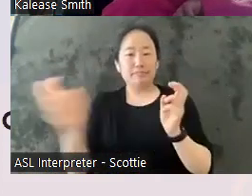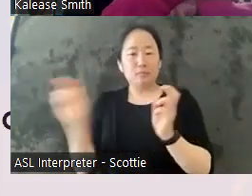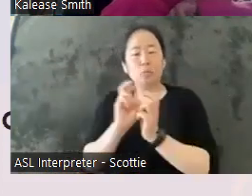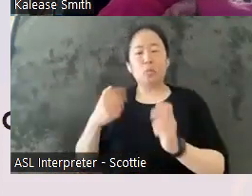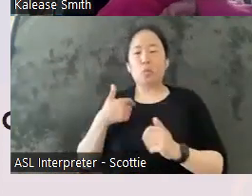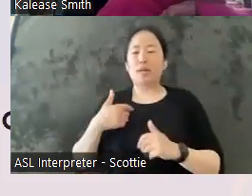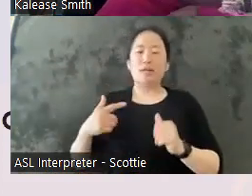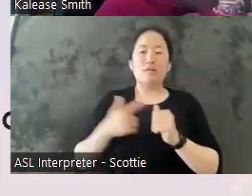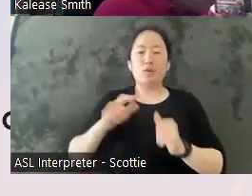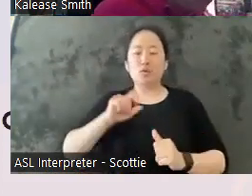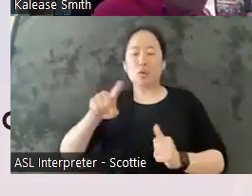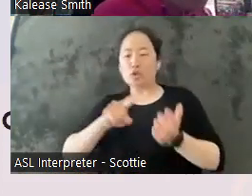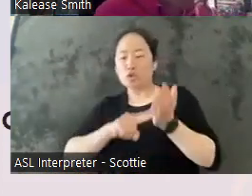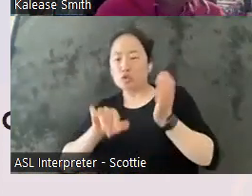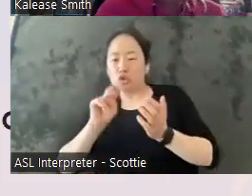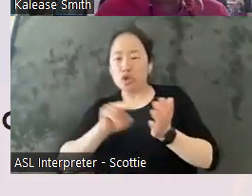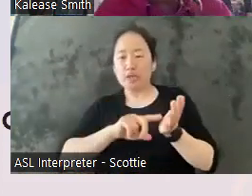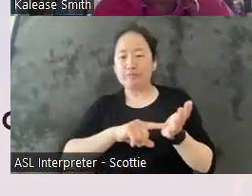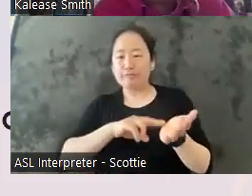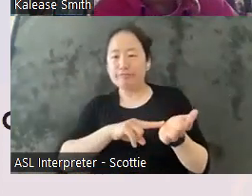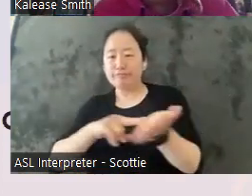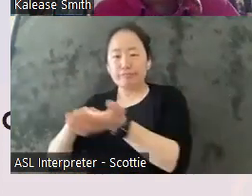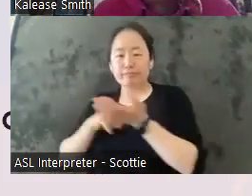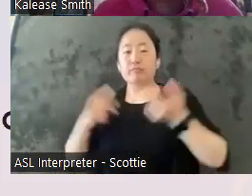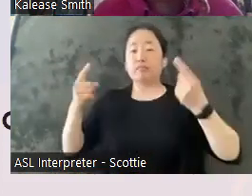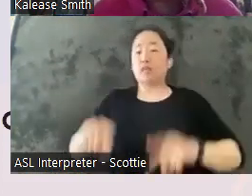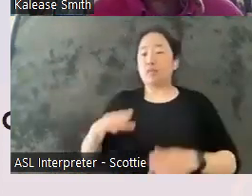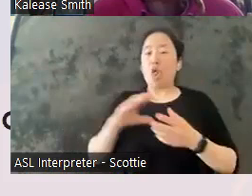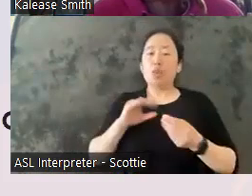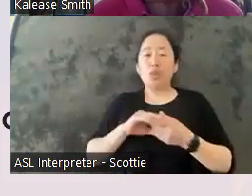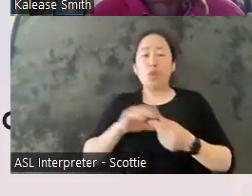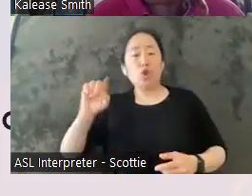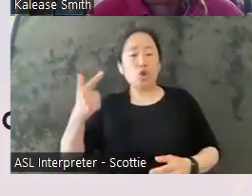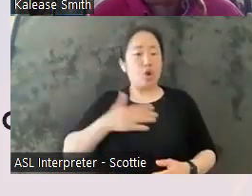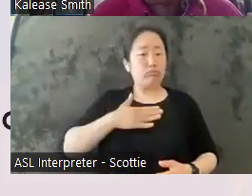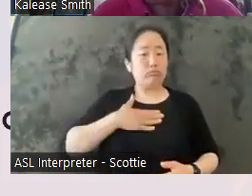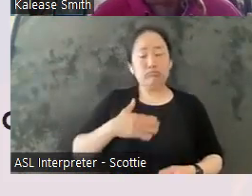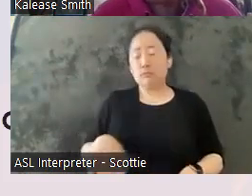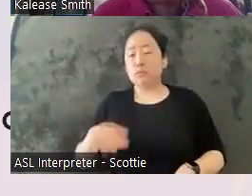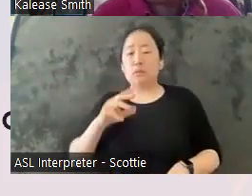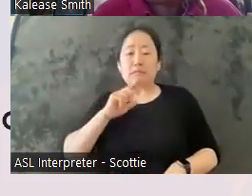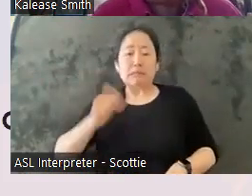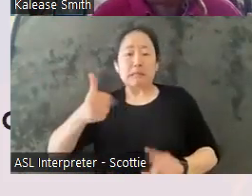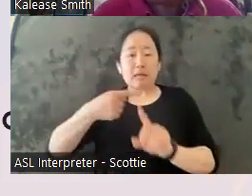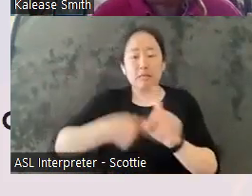but I was talking about my dog. His name's Wally, and he's about 10 months old. And so